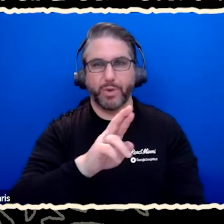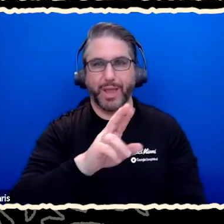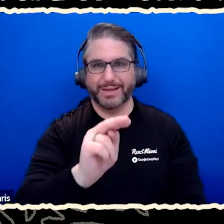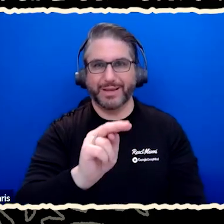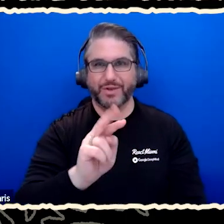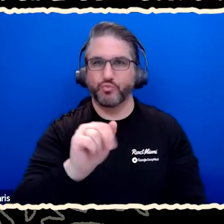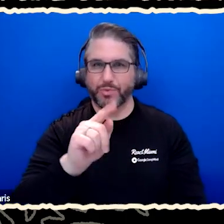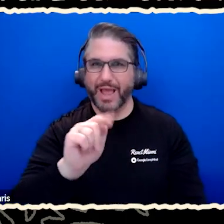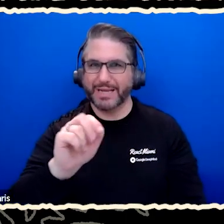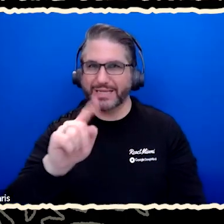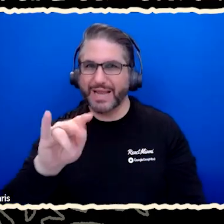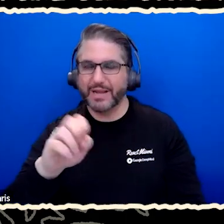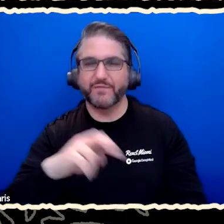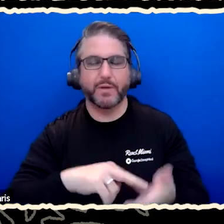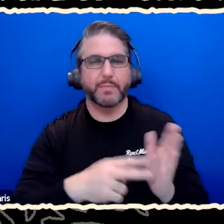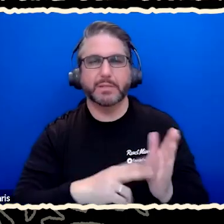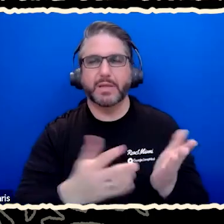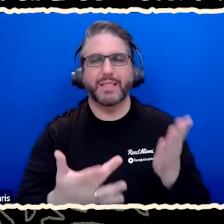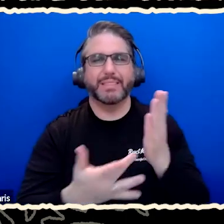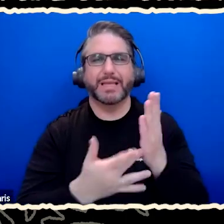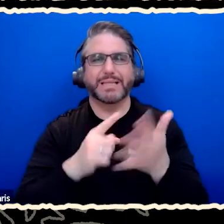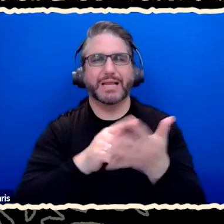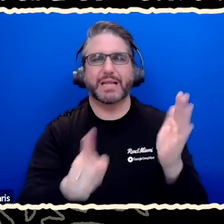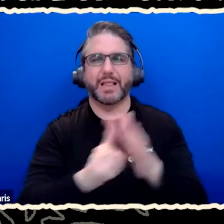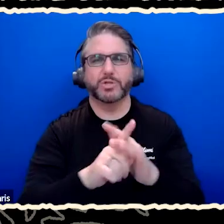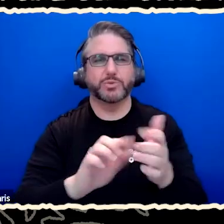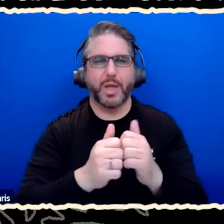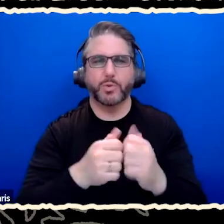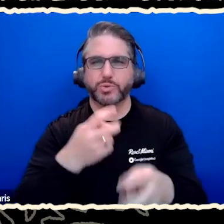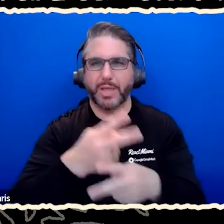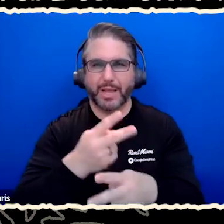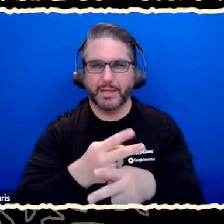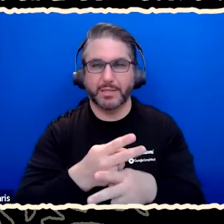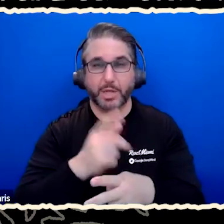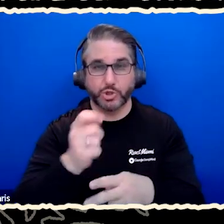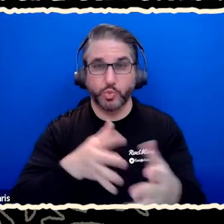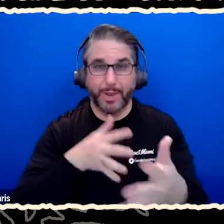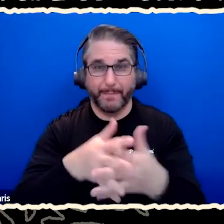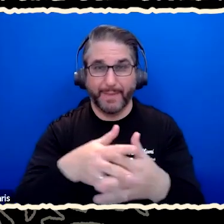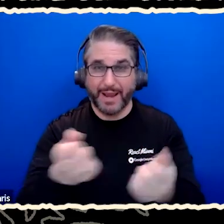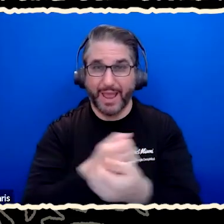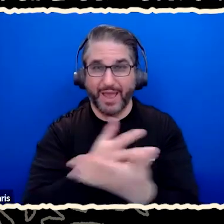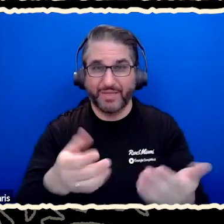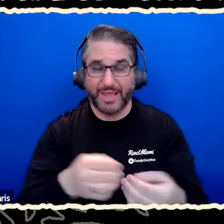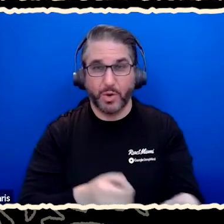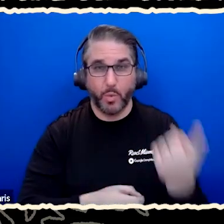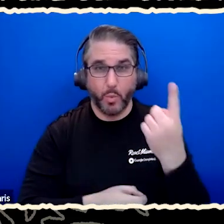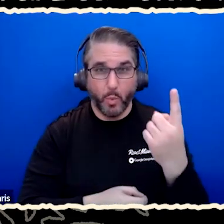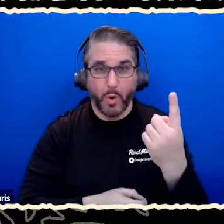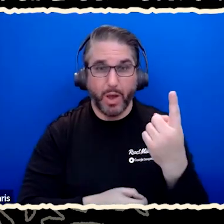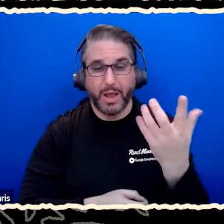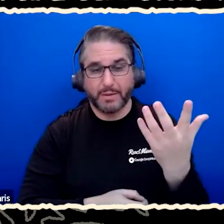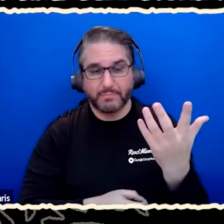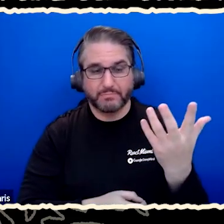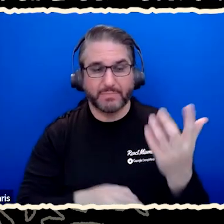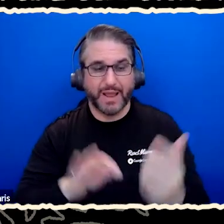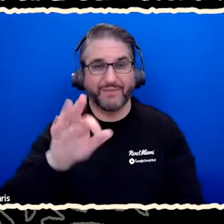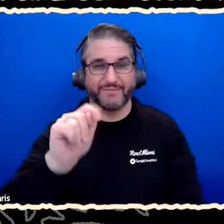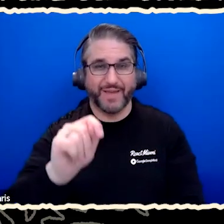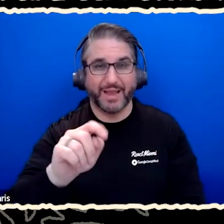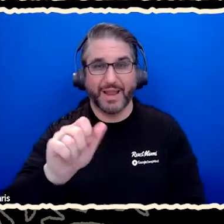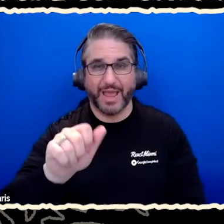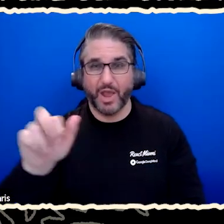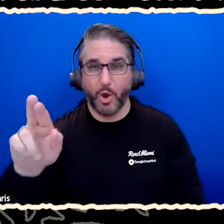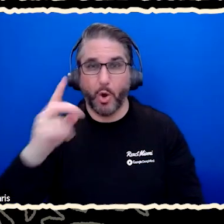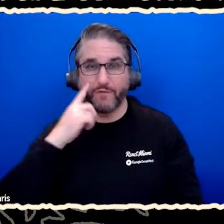the technicalities be handled? So should you embed everything in a single, let's say, FAT AAR for Android?